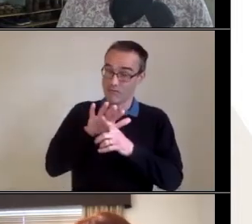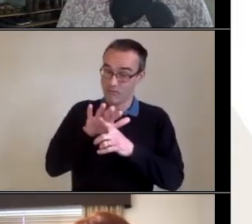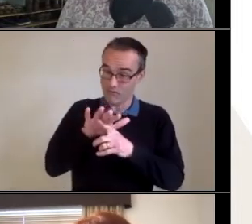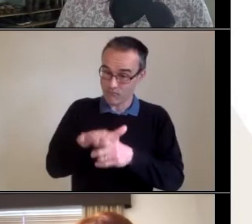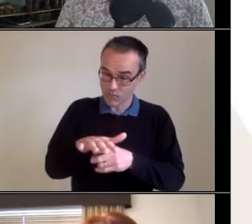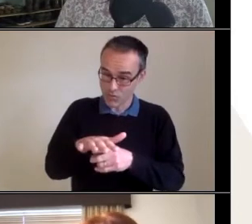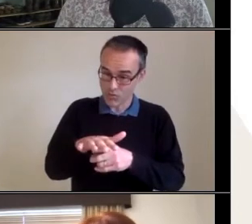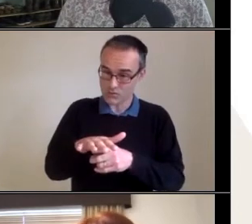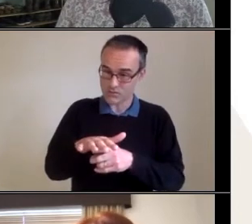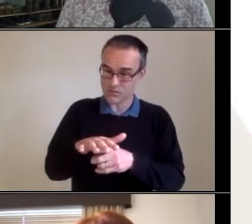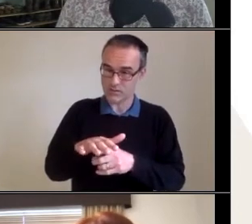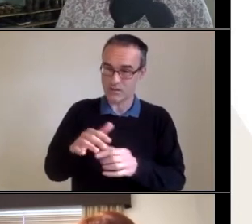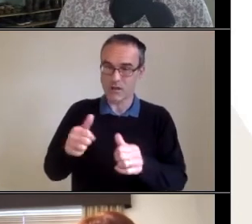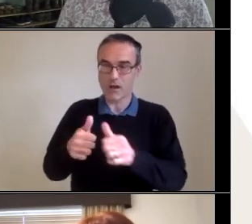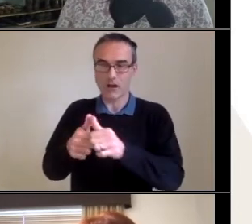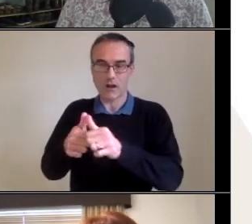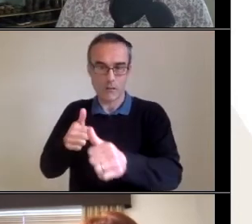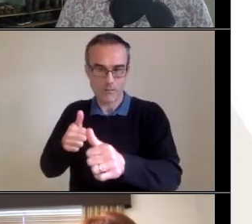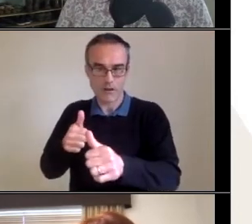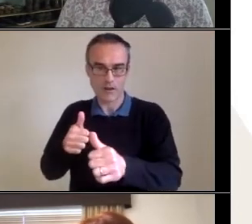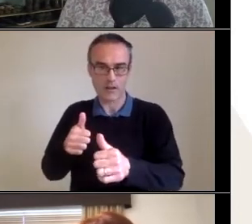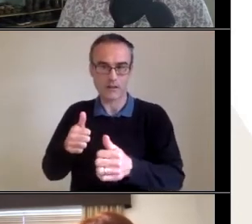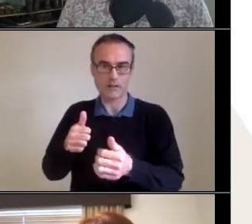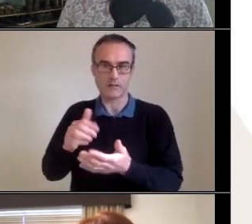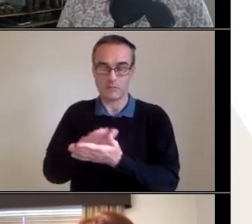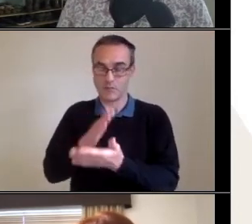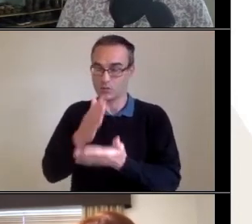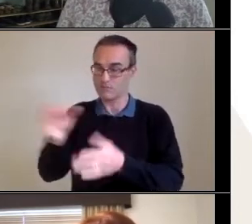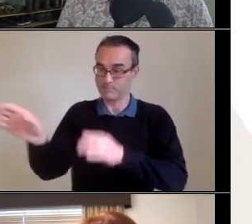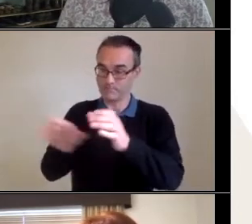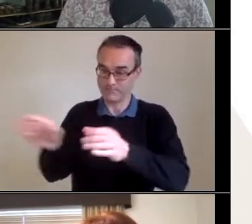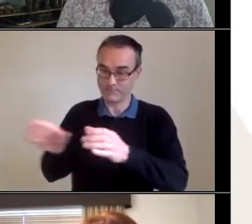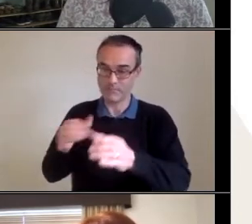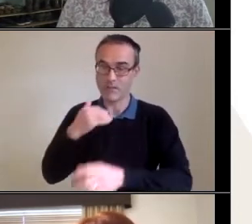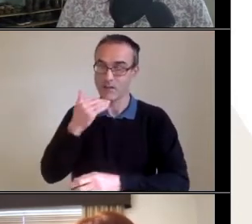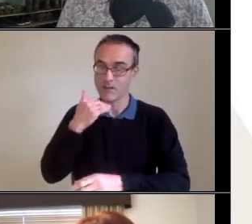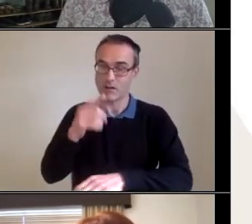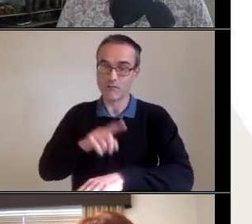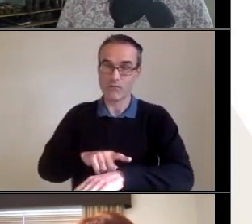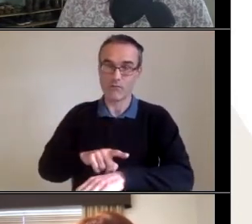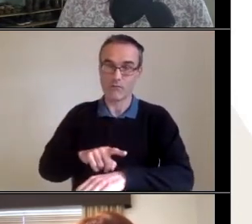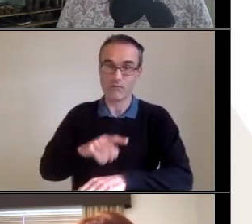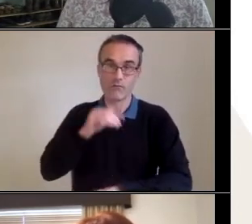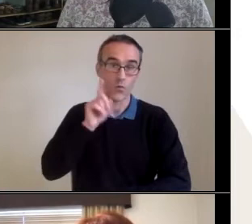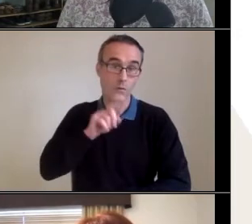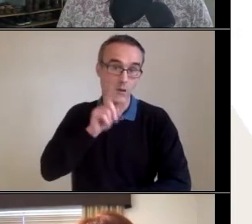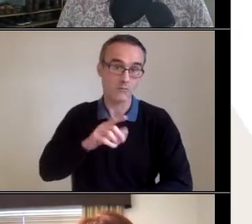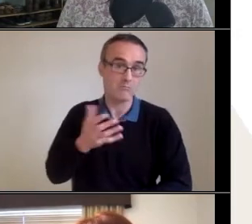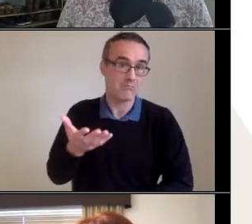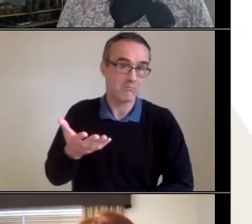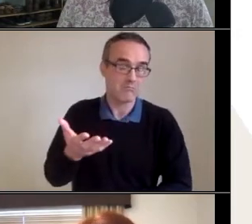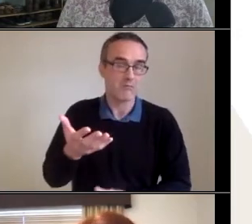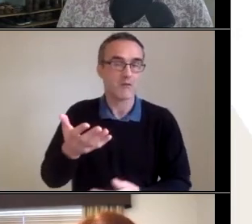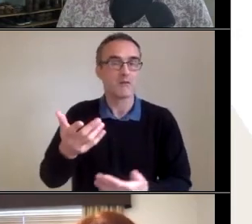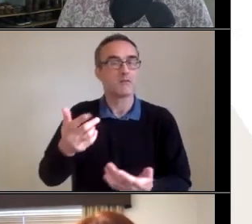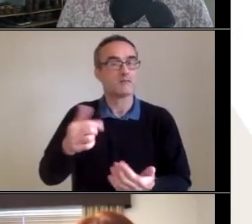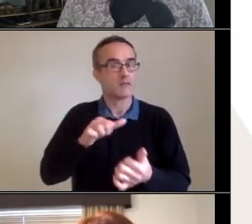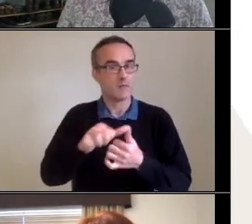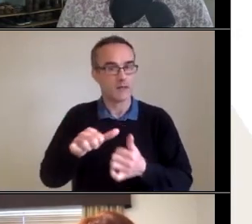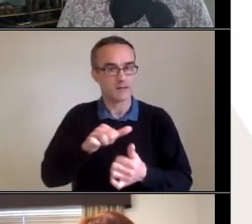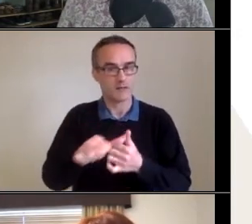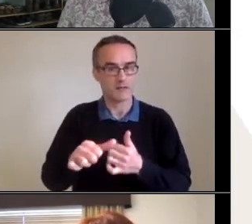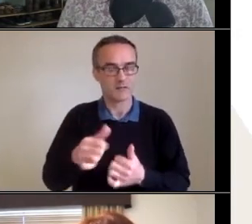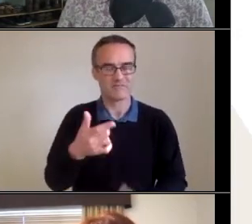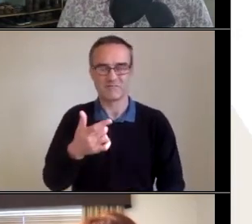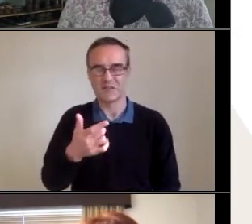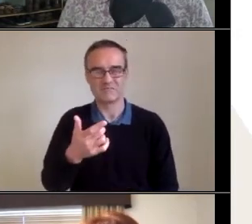of the equality of opportunity right, then gradually things will naturally change. And to be honest, I haven't seen that in my career. I haven't seen it happen fast